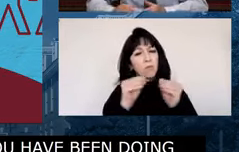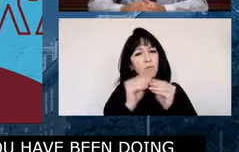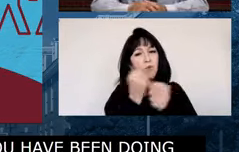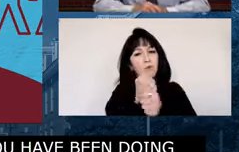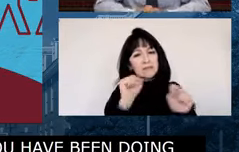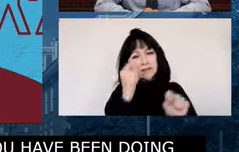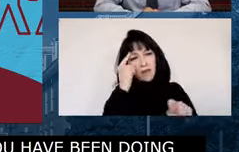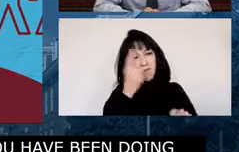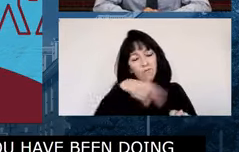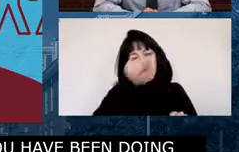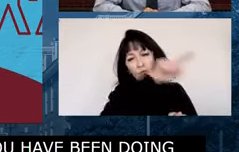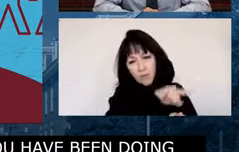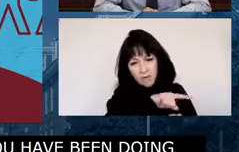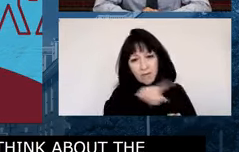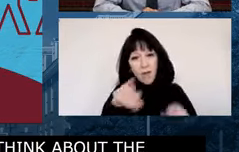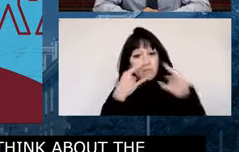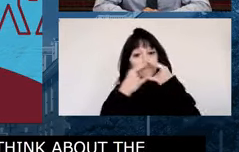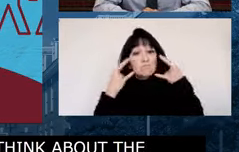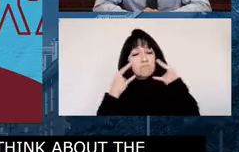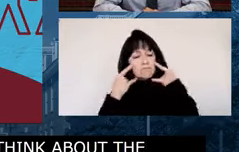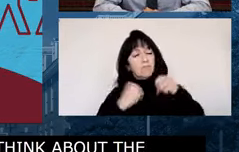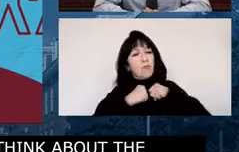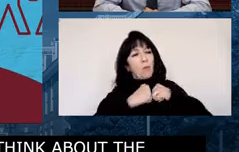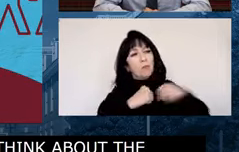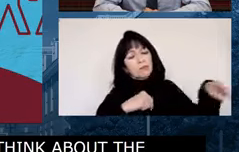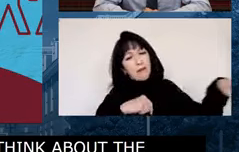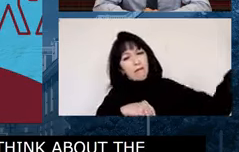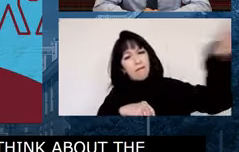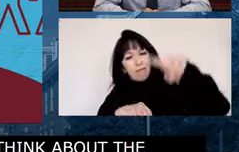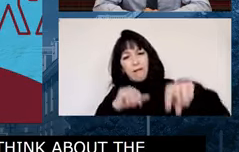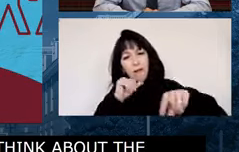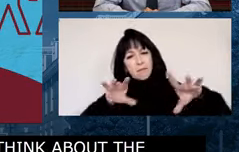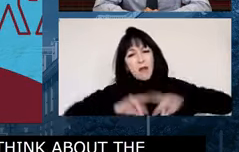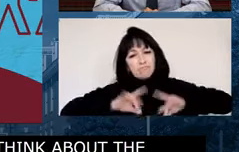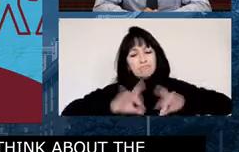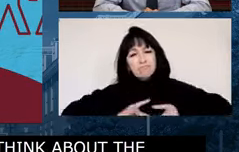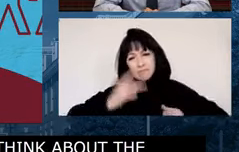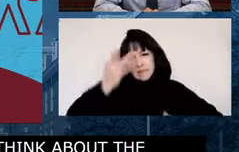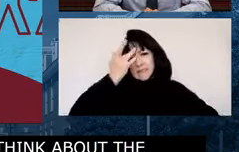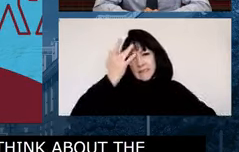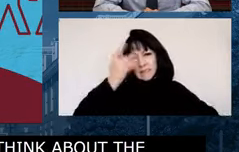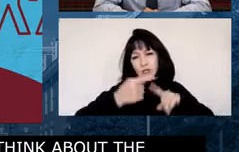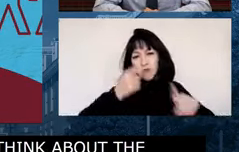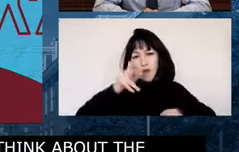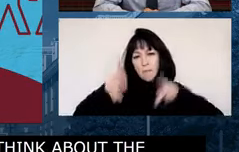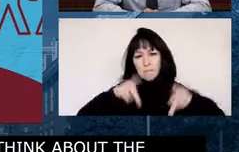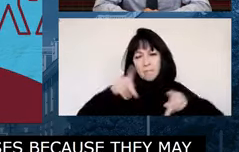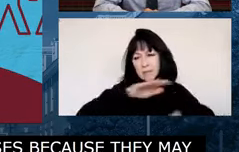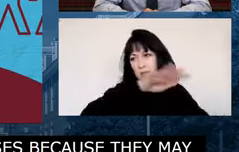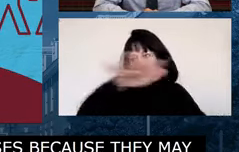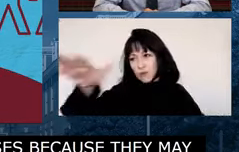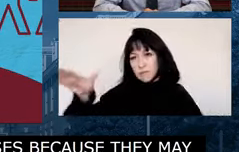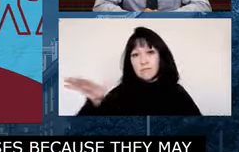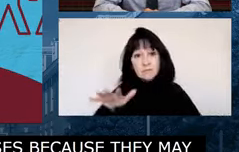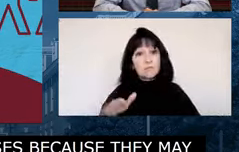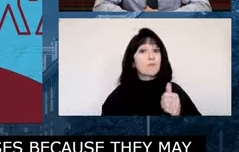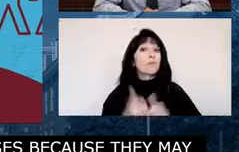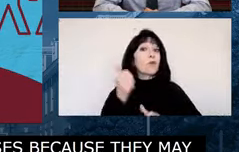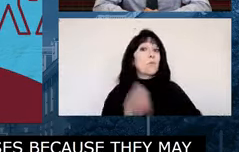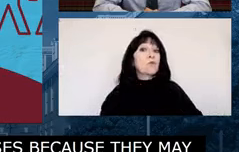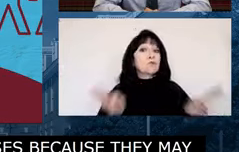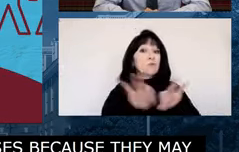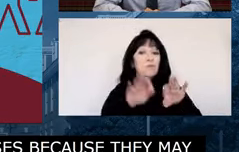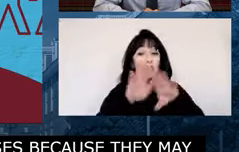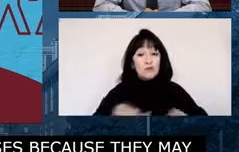your convenience store, whatever it might be, and importantly, with those of you with children, and make sure they